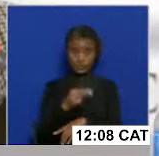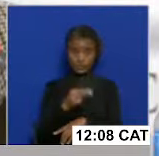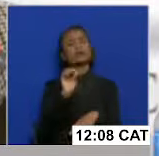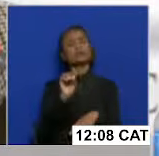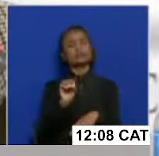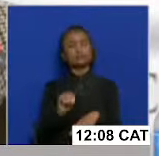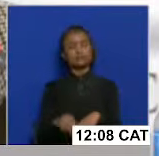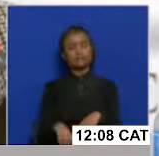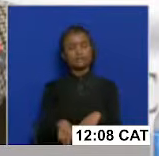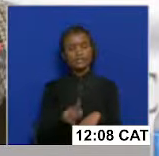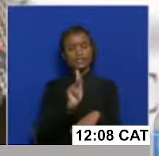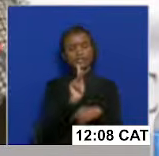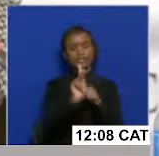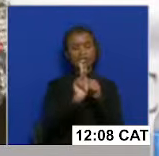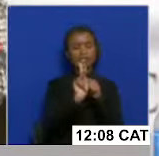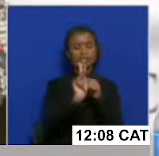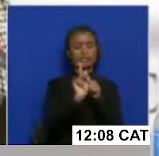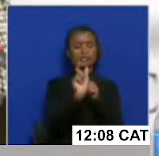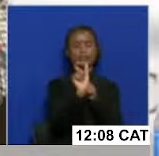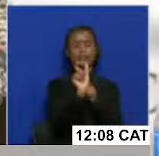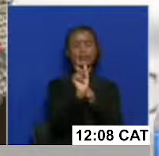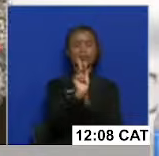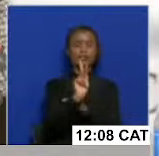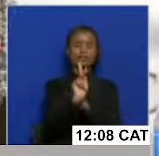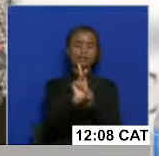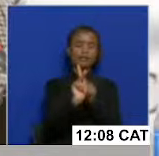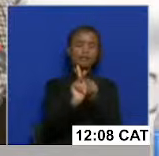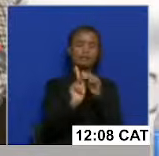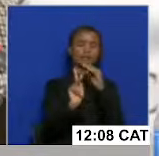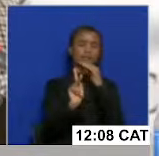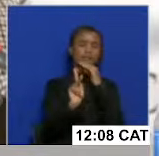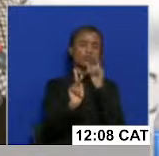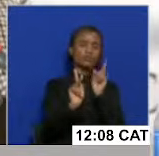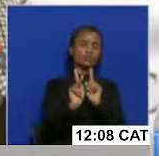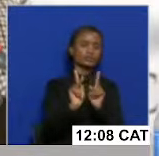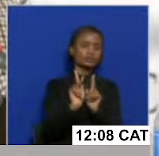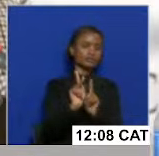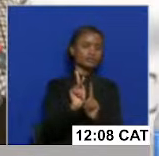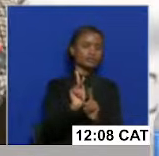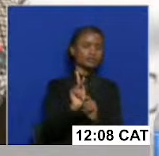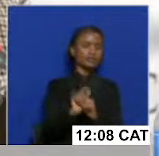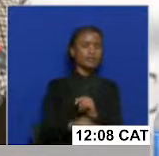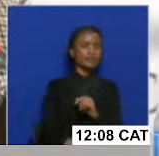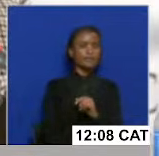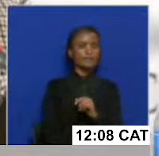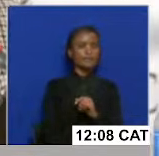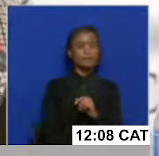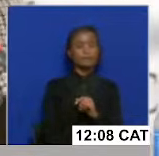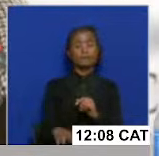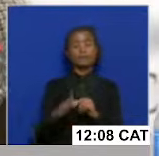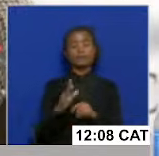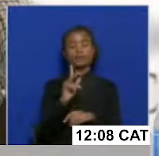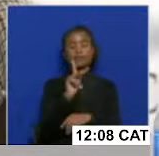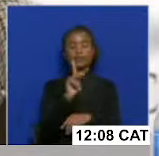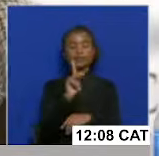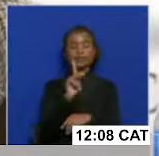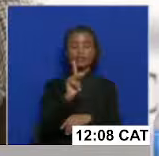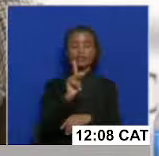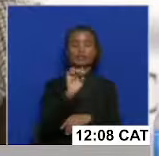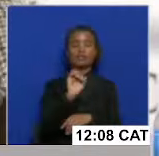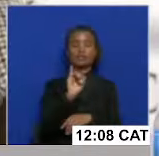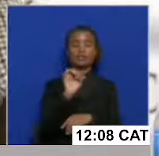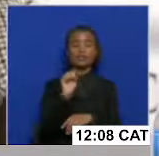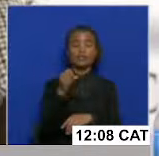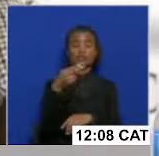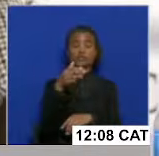to? Is it a reference? What is the K a reference to? To Kesha. Okay, the first letter of her name. Or is that